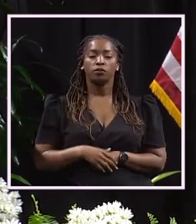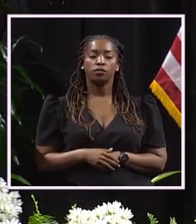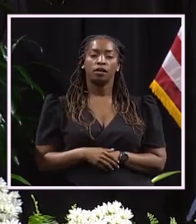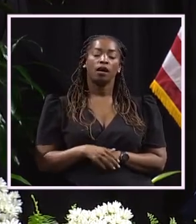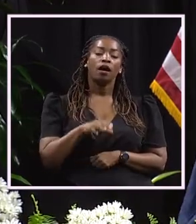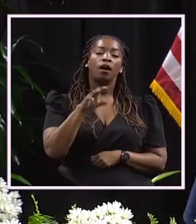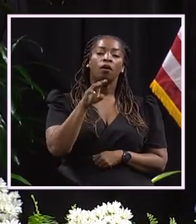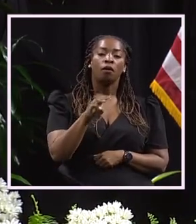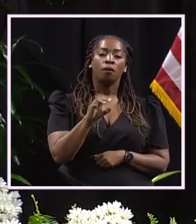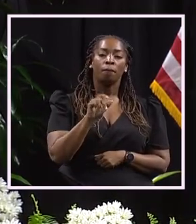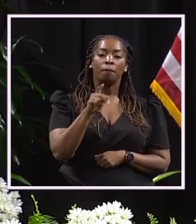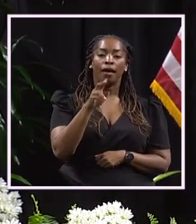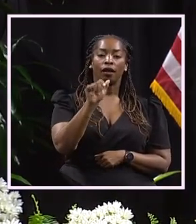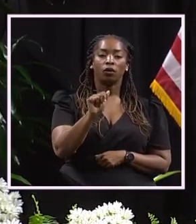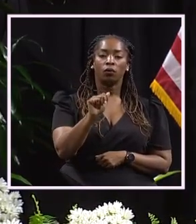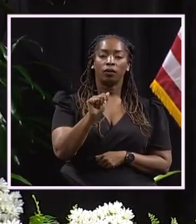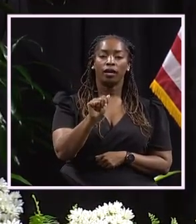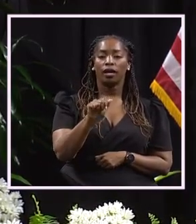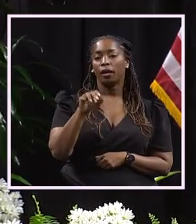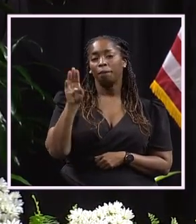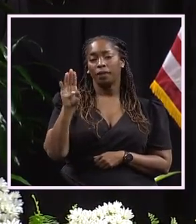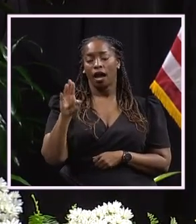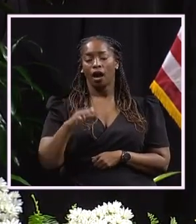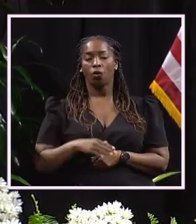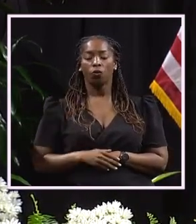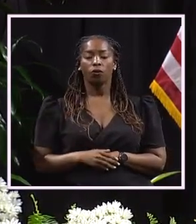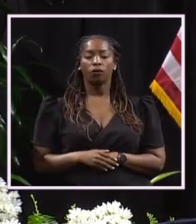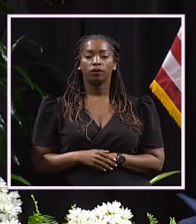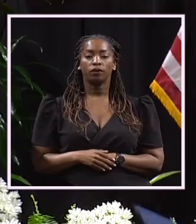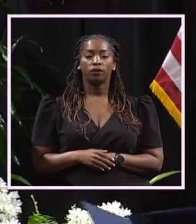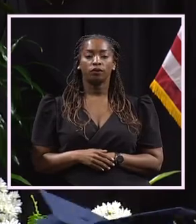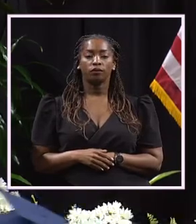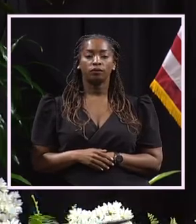Mallory Shea Dunahau.